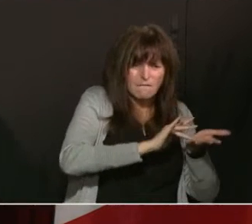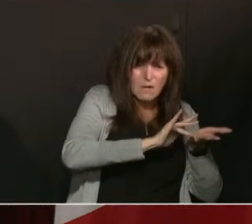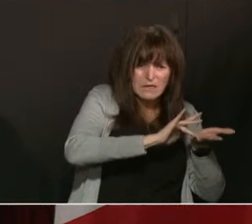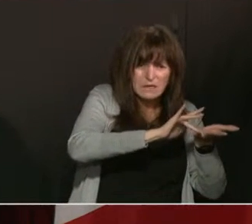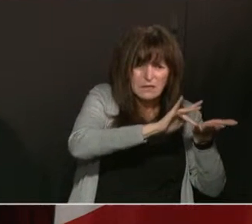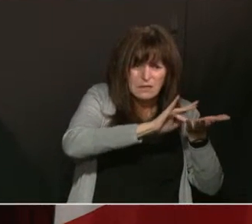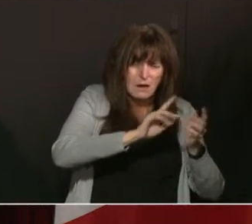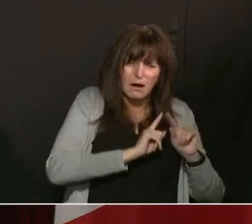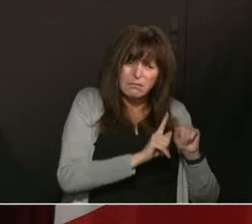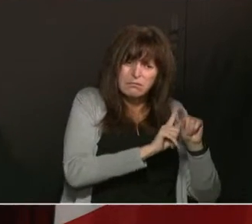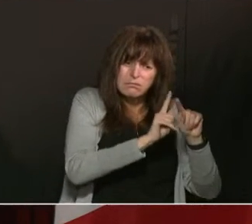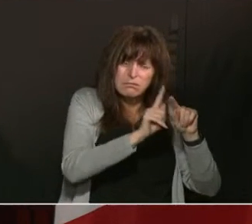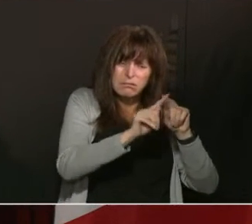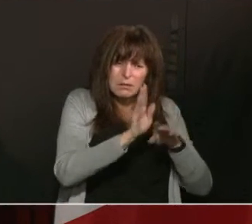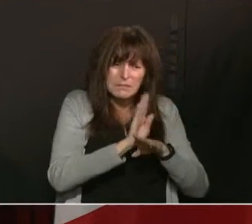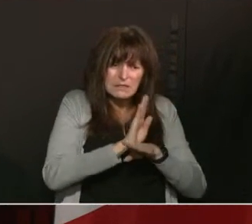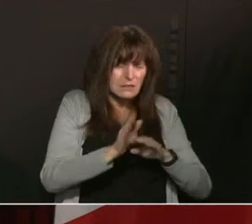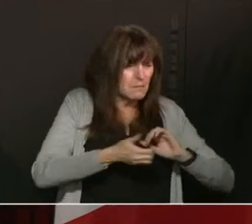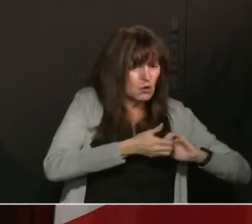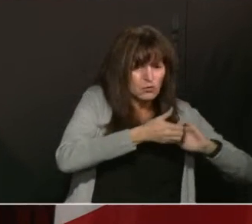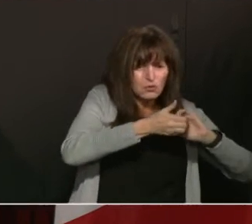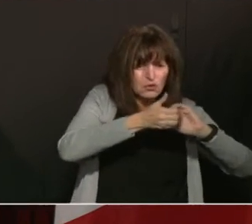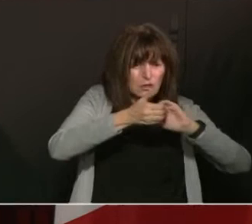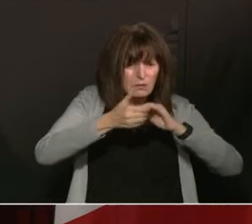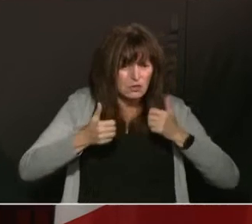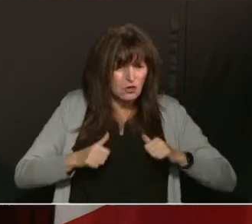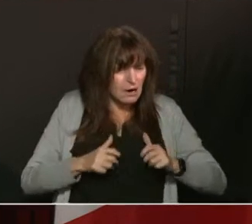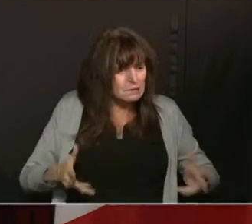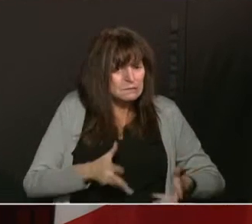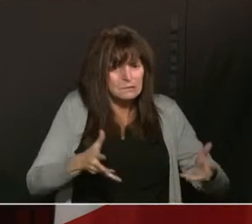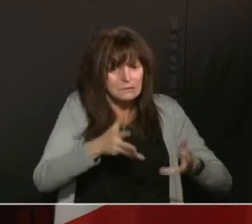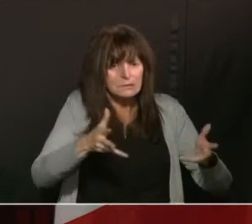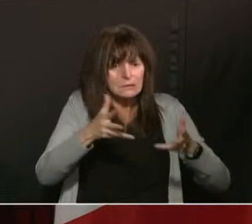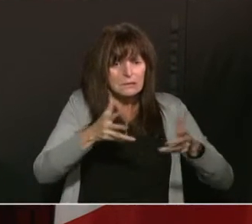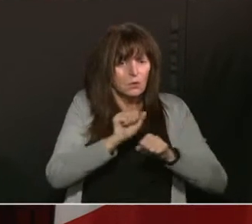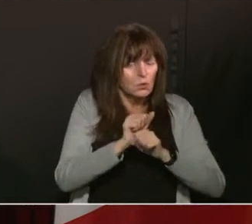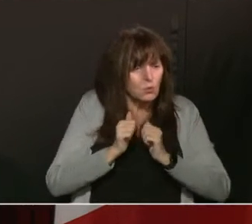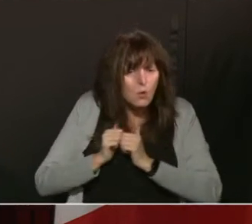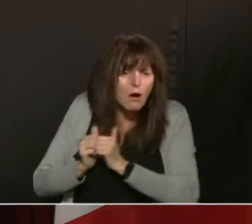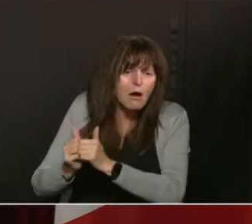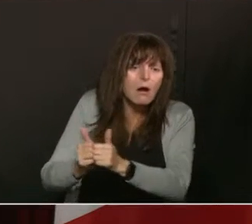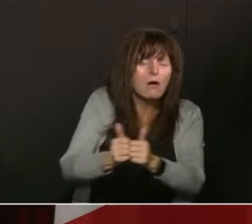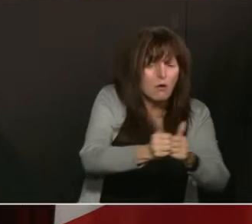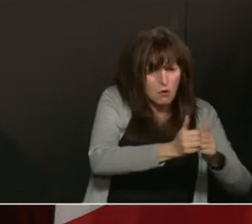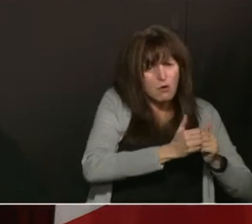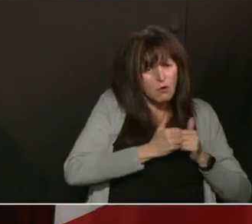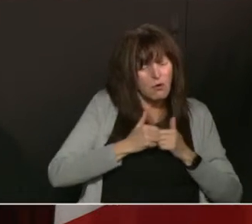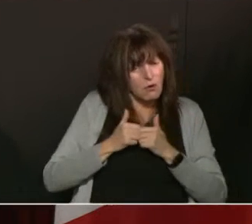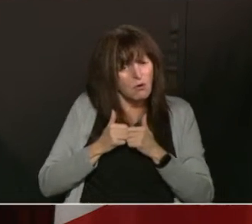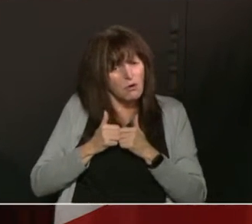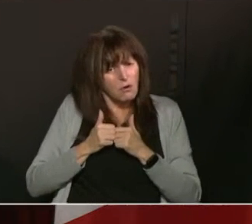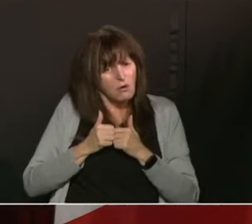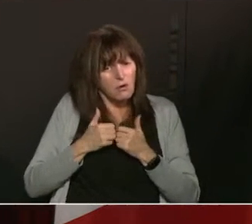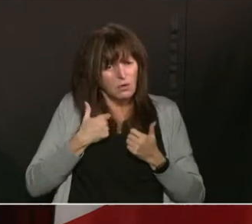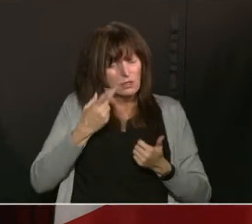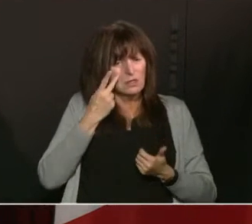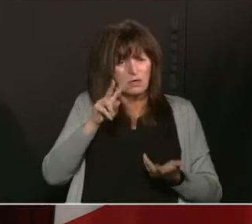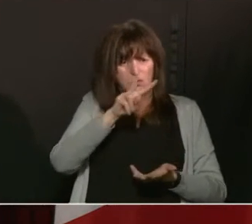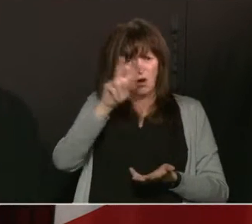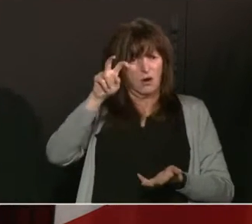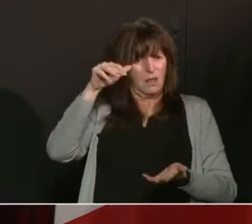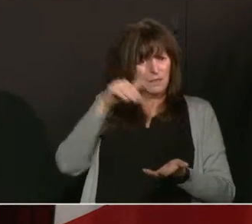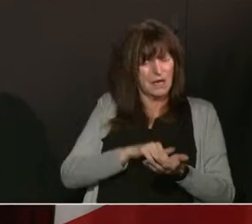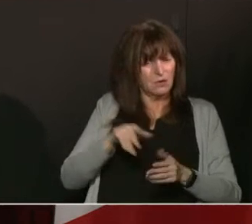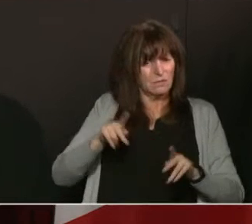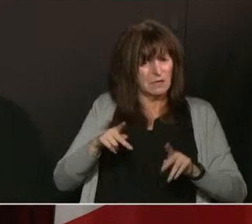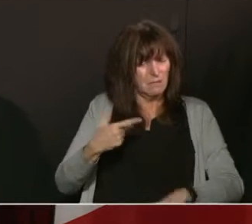partners, trying to get everyone to work together, and the numbers are showing it for themselves. To get 50% of